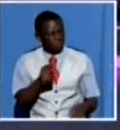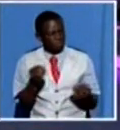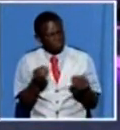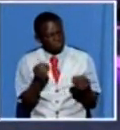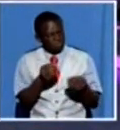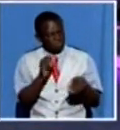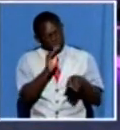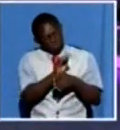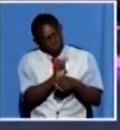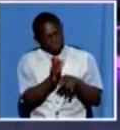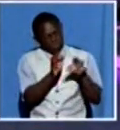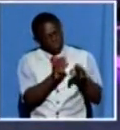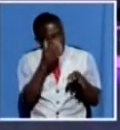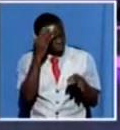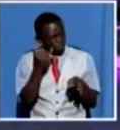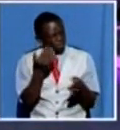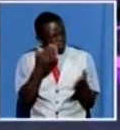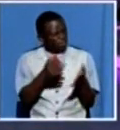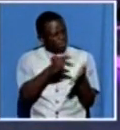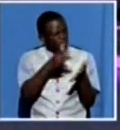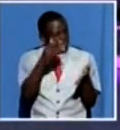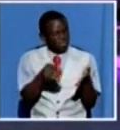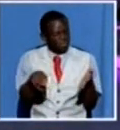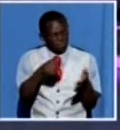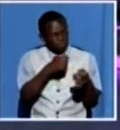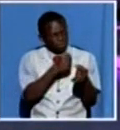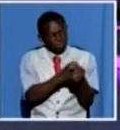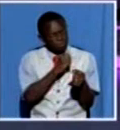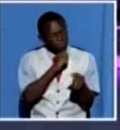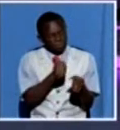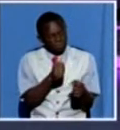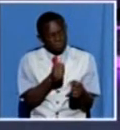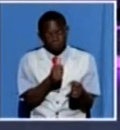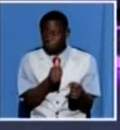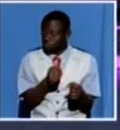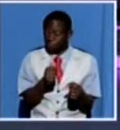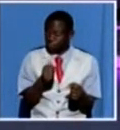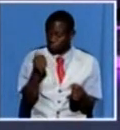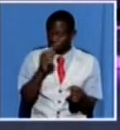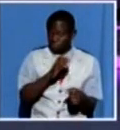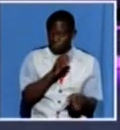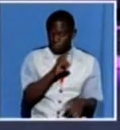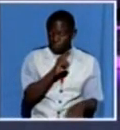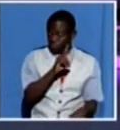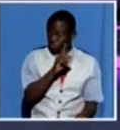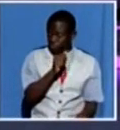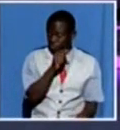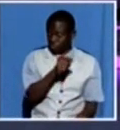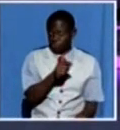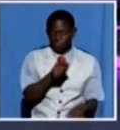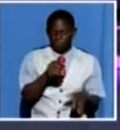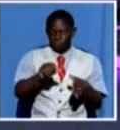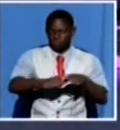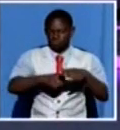want to tell you that the company that RDA appointed, independent consultant, they came up with